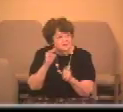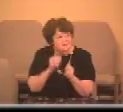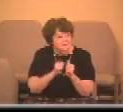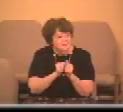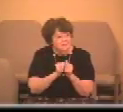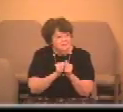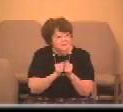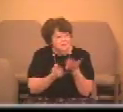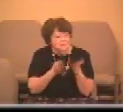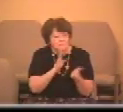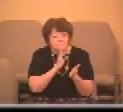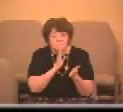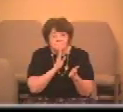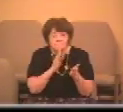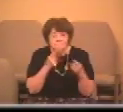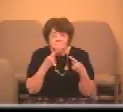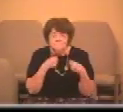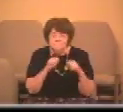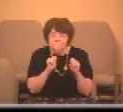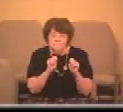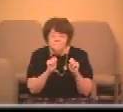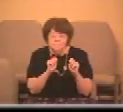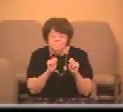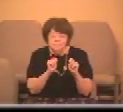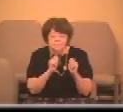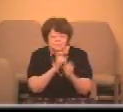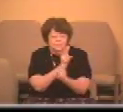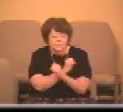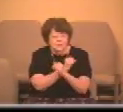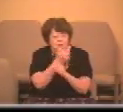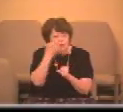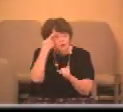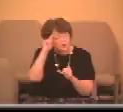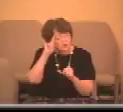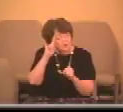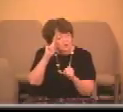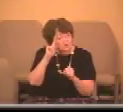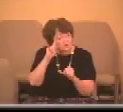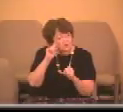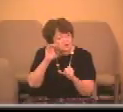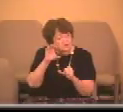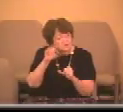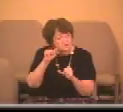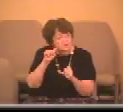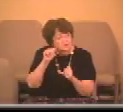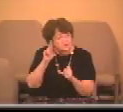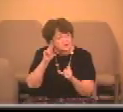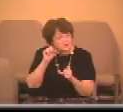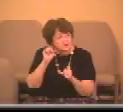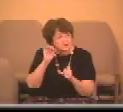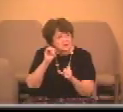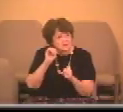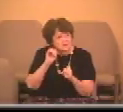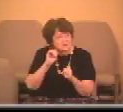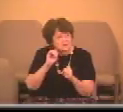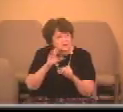Maybe trying to advance a cause. Maybe trying to fix a